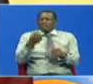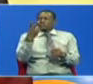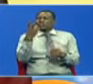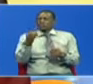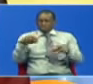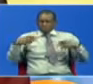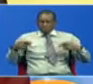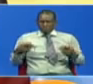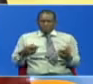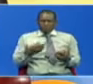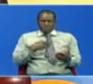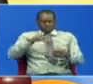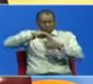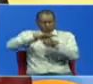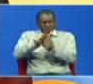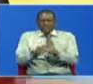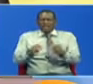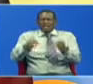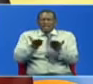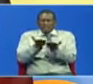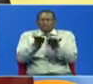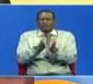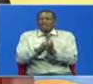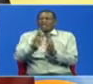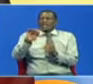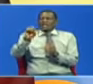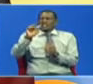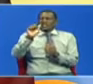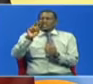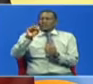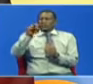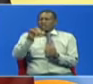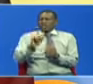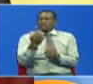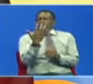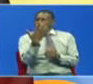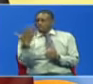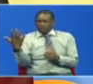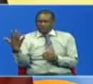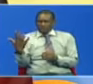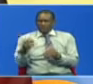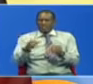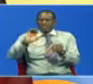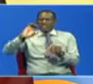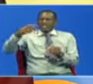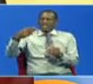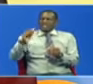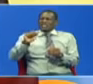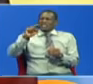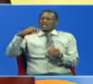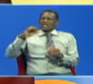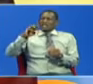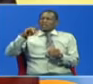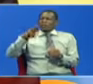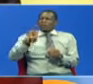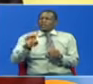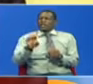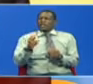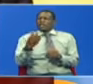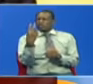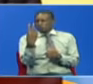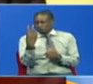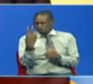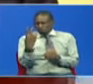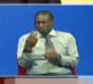cases, Likoni and Kisauni, 5 cases each, Changamwe, 2. In